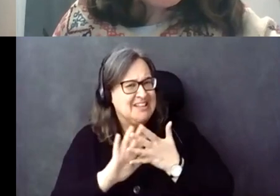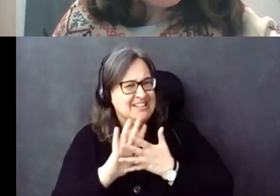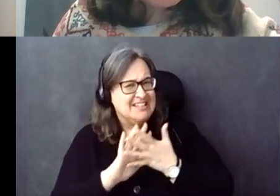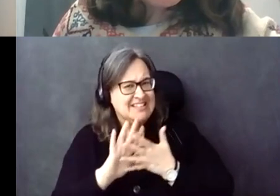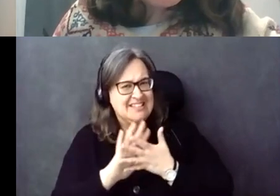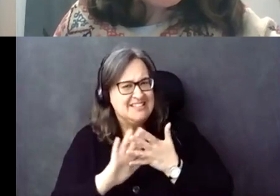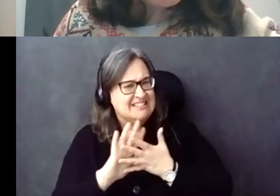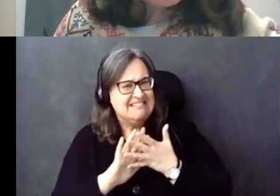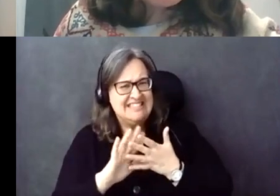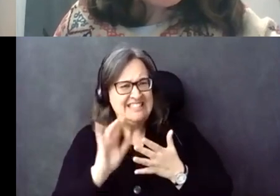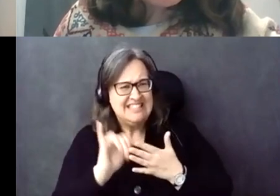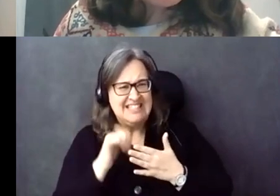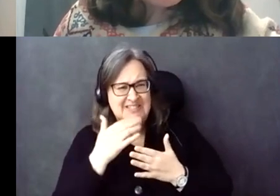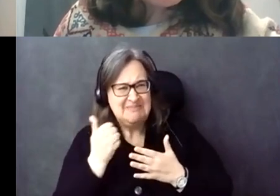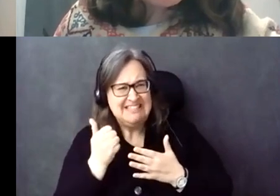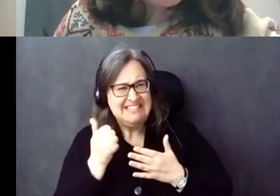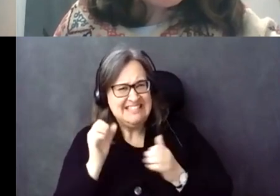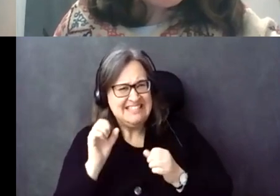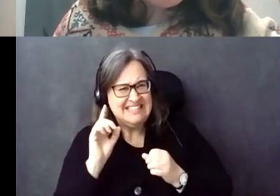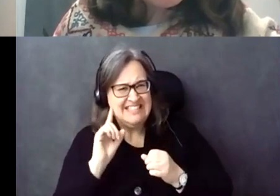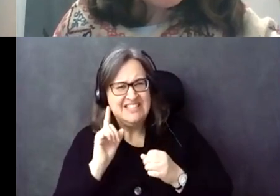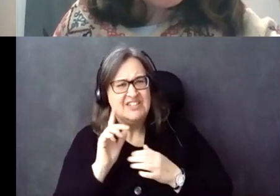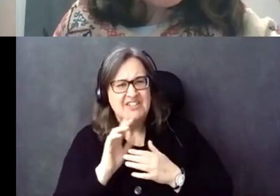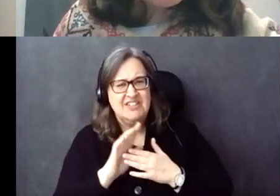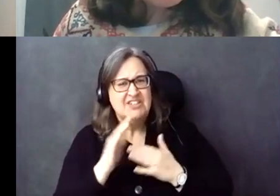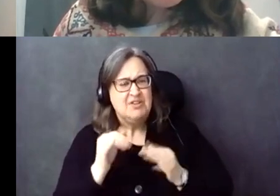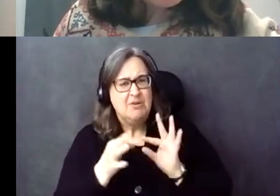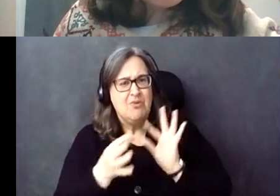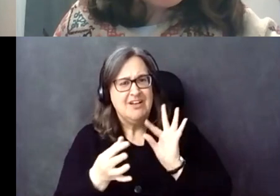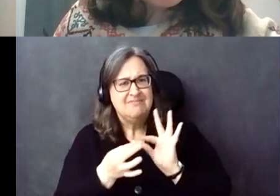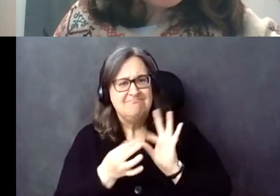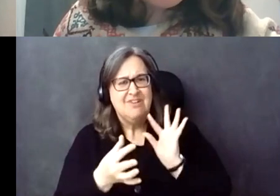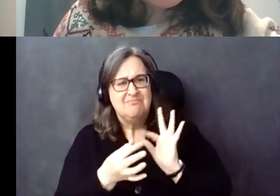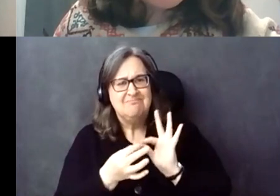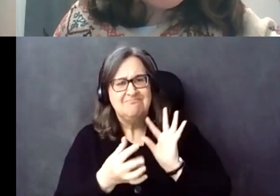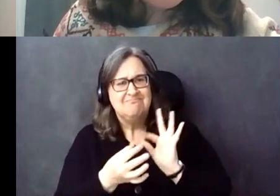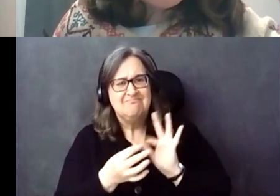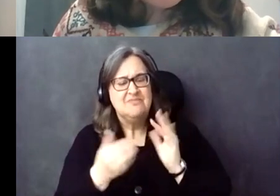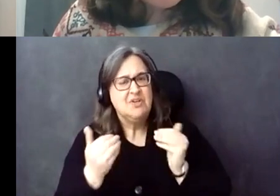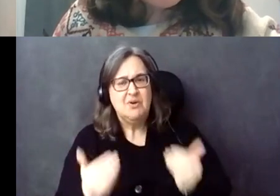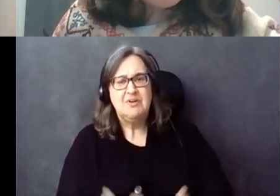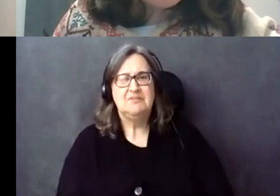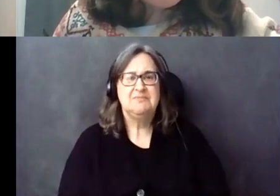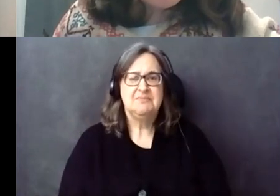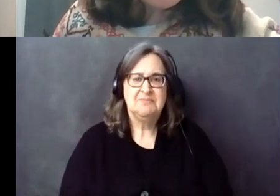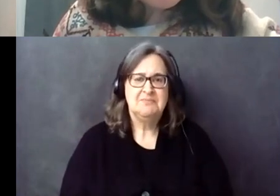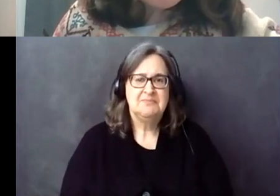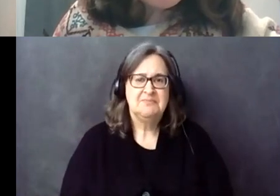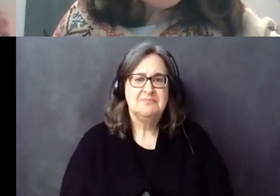Is this any better? Can you? Yeah, can but you're now breaking up. Now? So, yeah, go ahead.